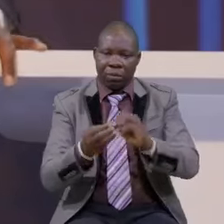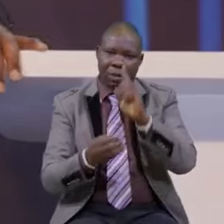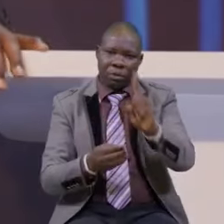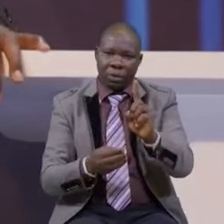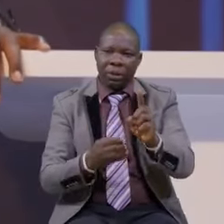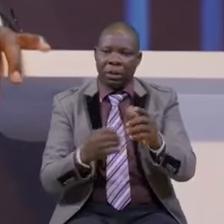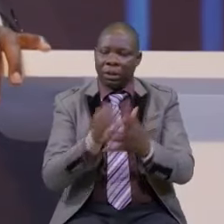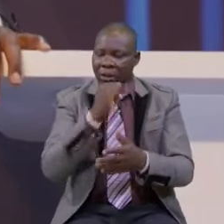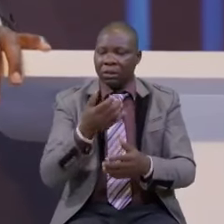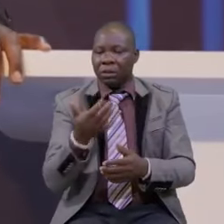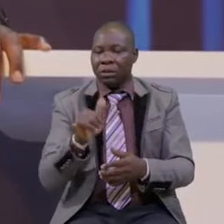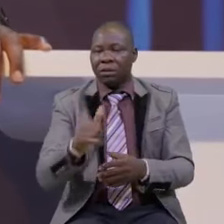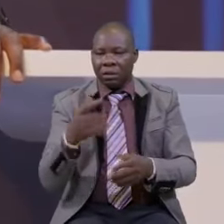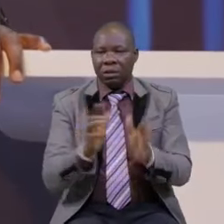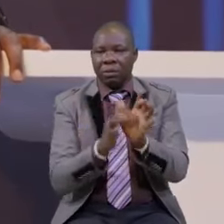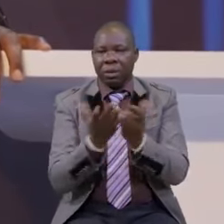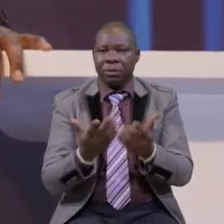the Bible, blessed